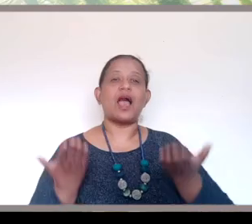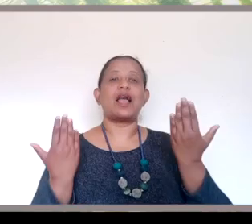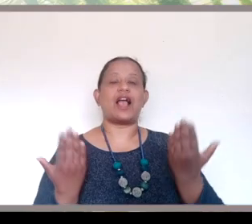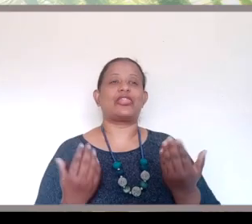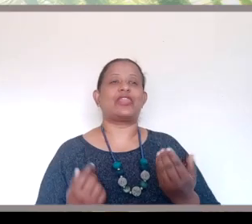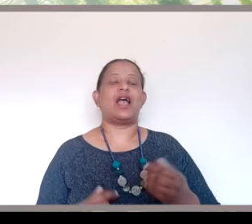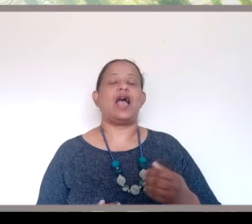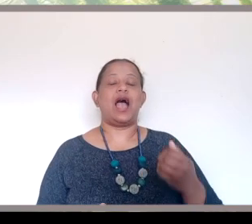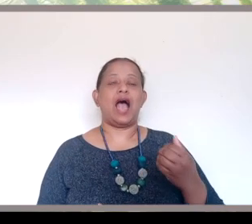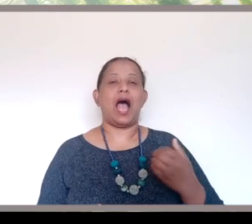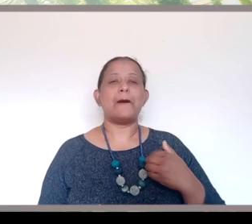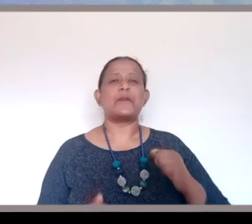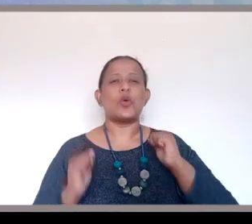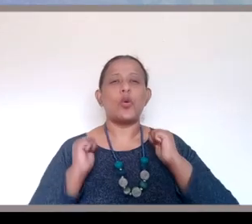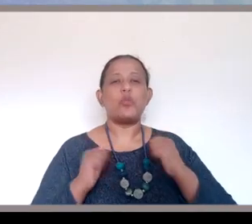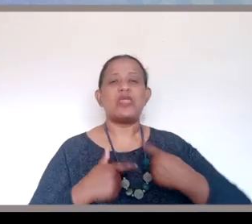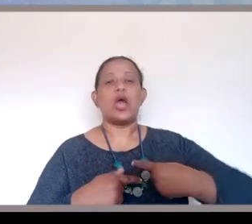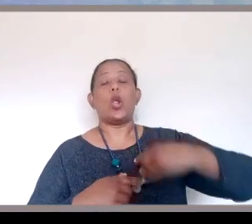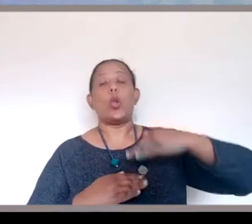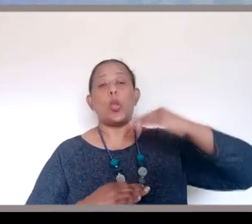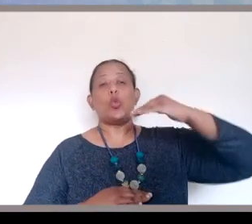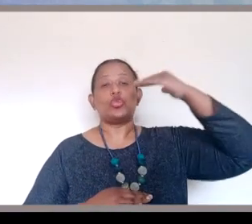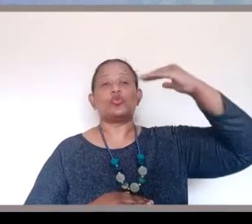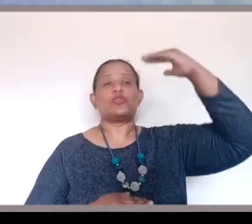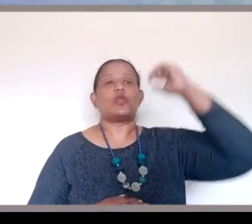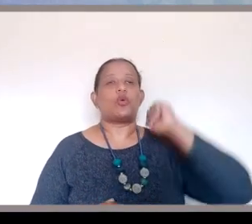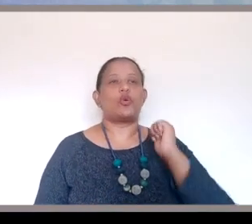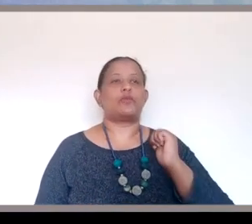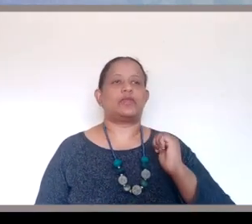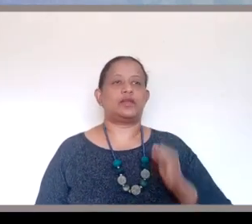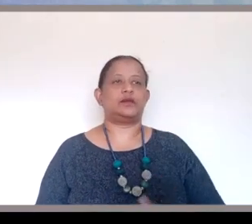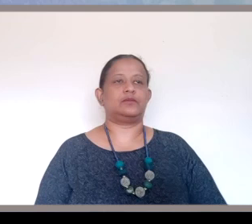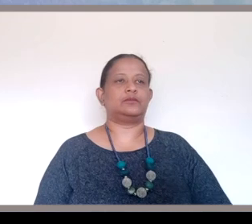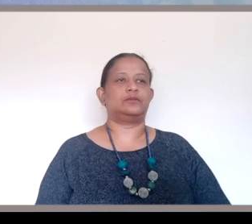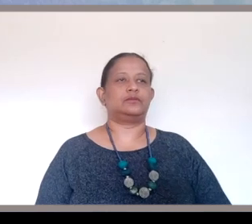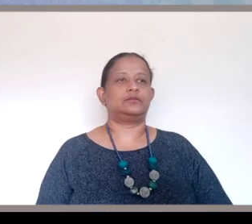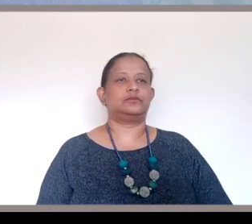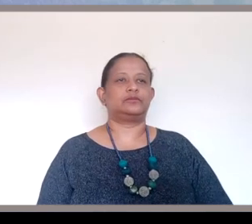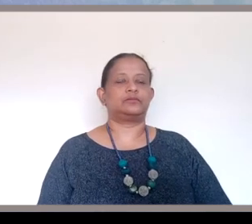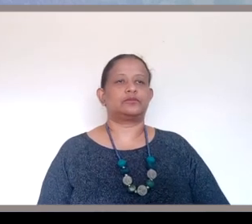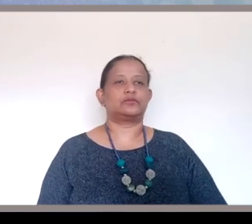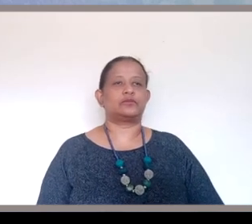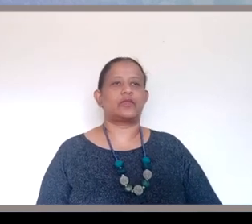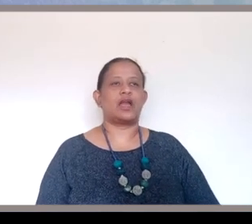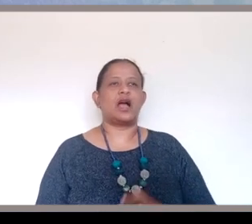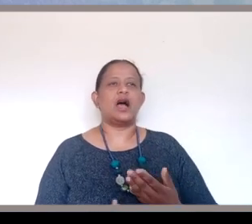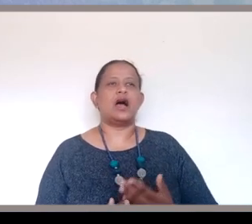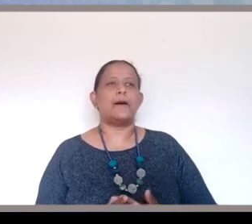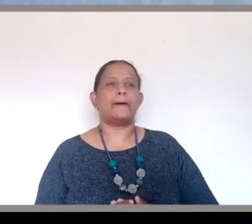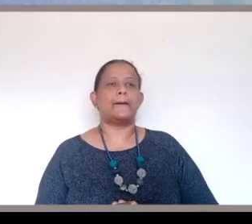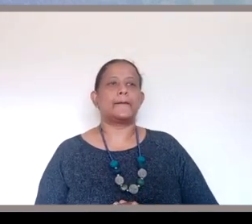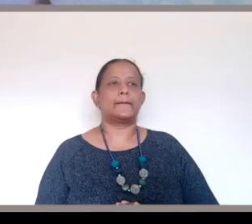of James. You know, James was written by the stepbrother of Jesus, who actually did not become a follower of